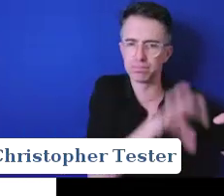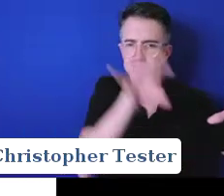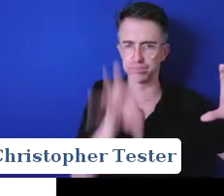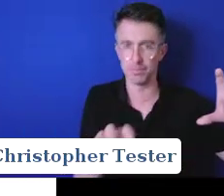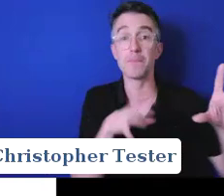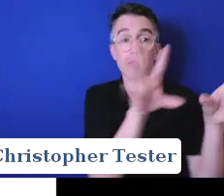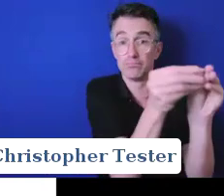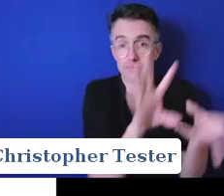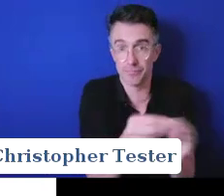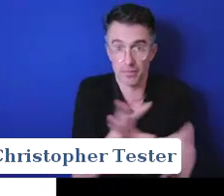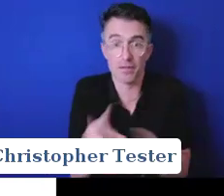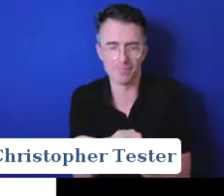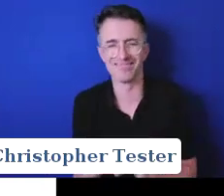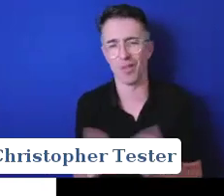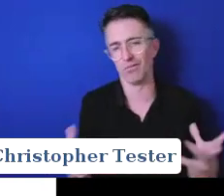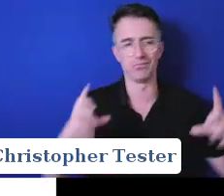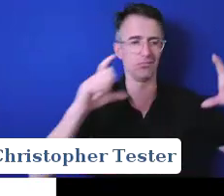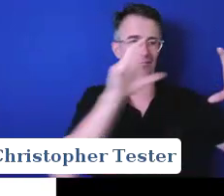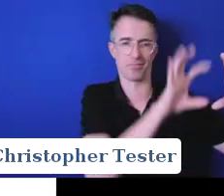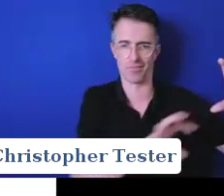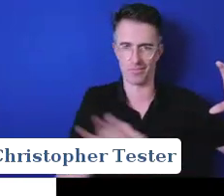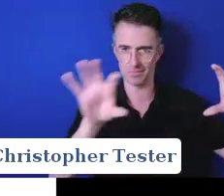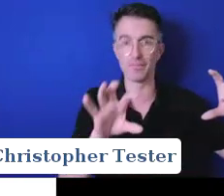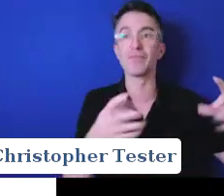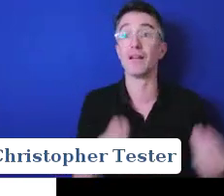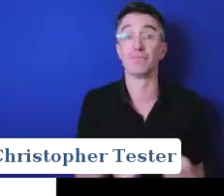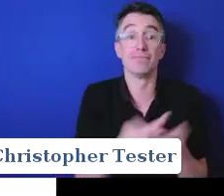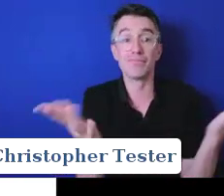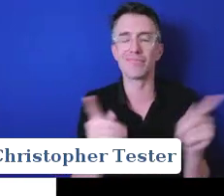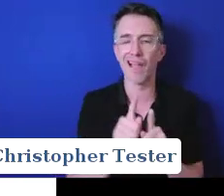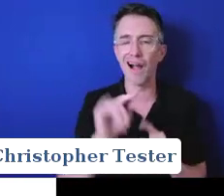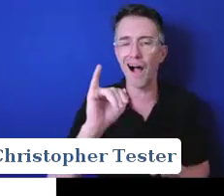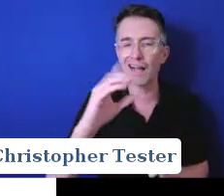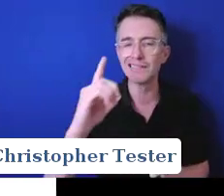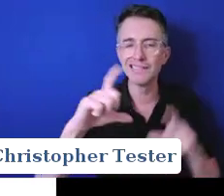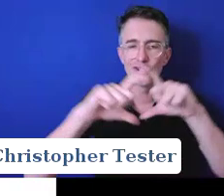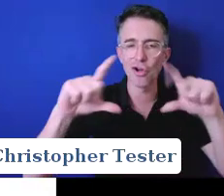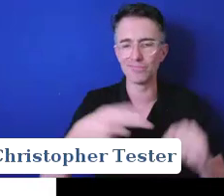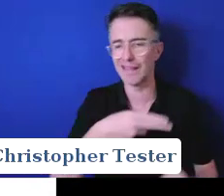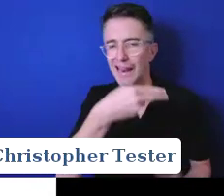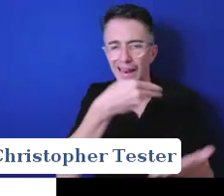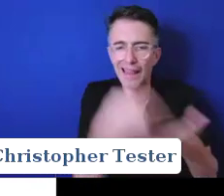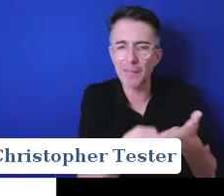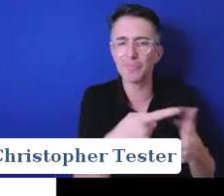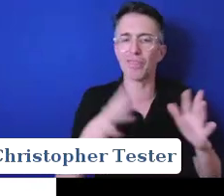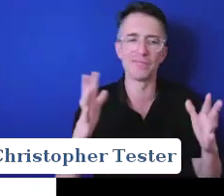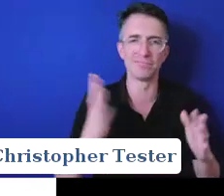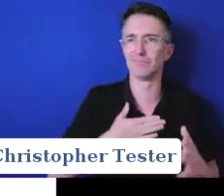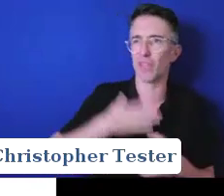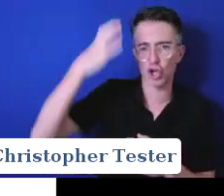ID cards. So that's the very simple version of a process in Cambodia.